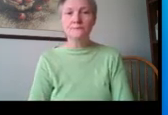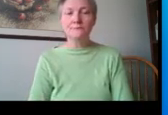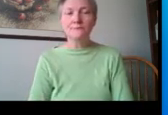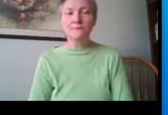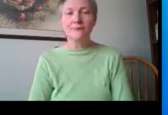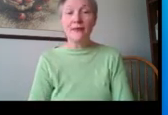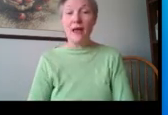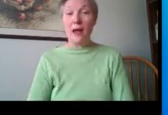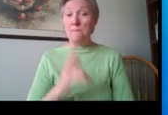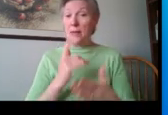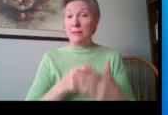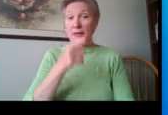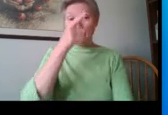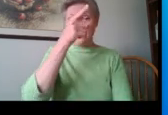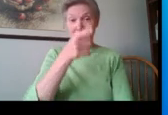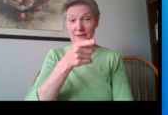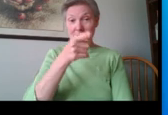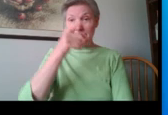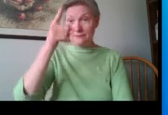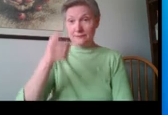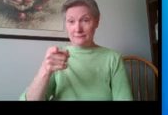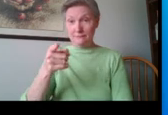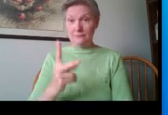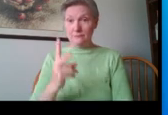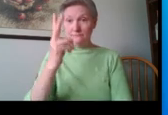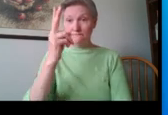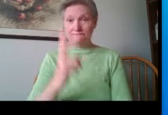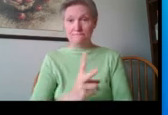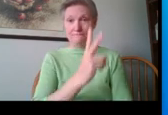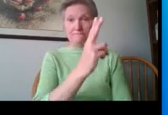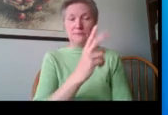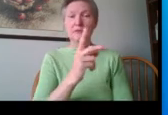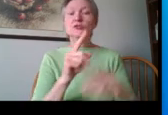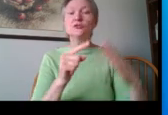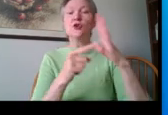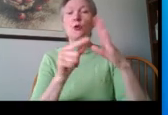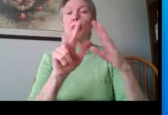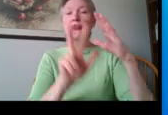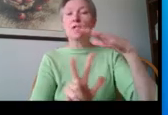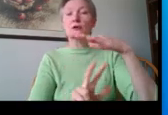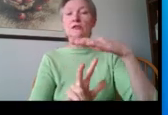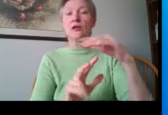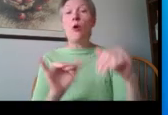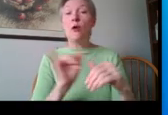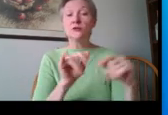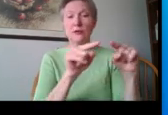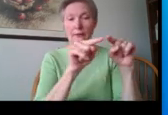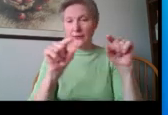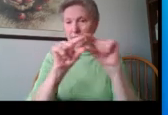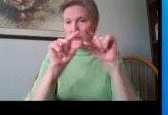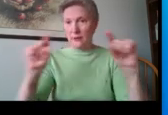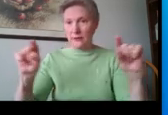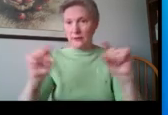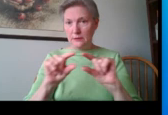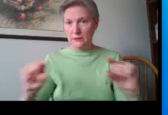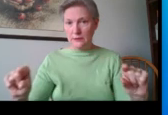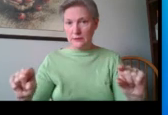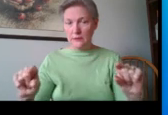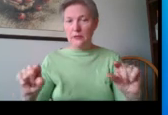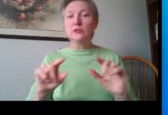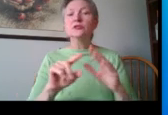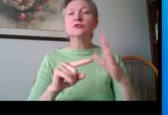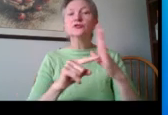I could cut like this to show thirds, and I can also cut like this to show thirds. And I